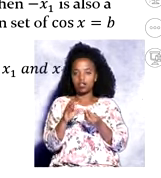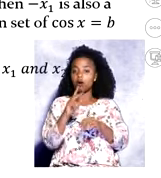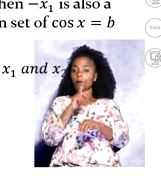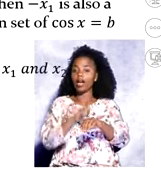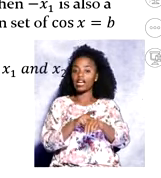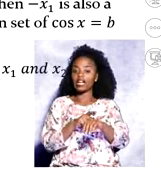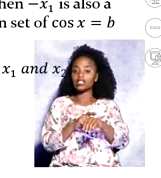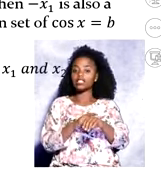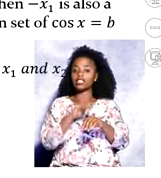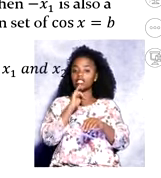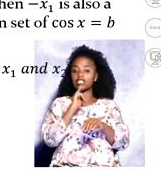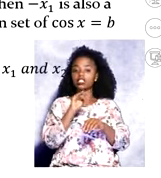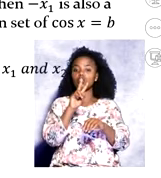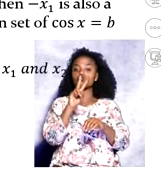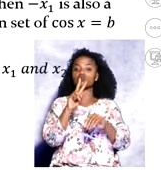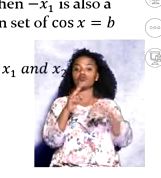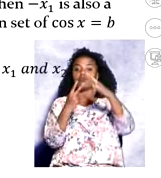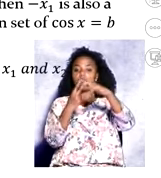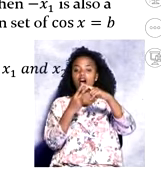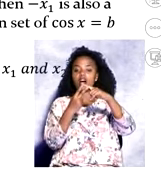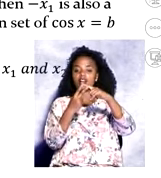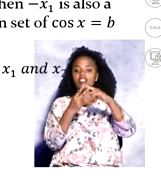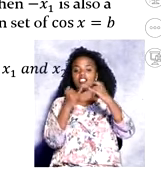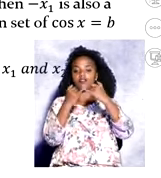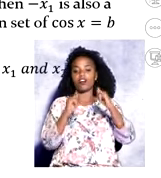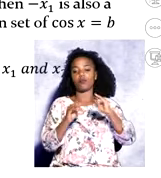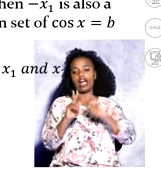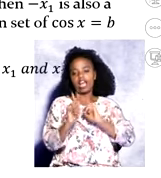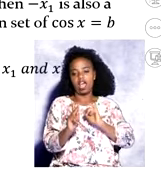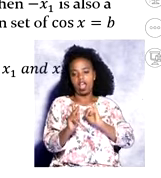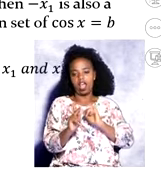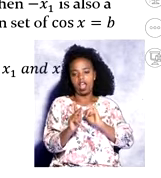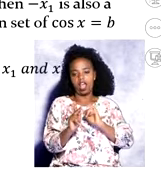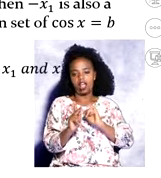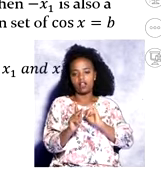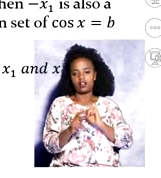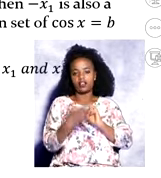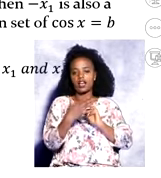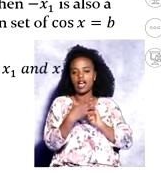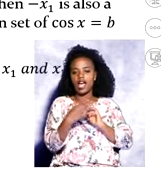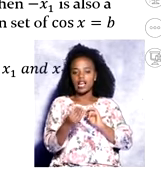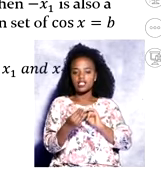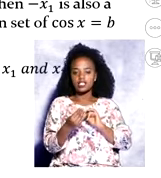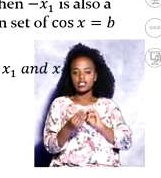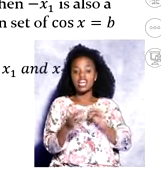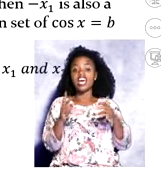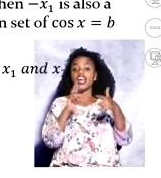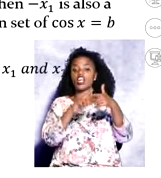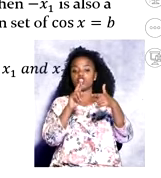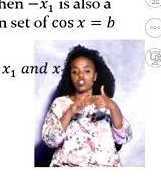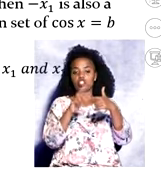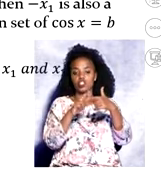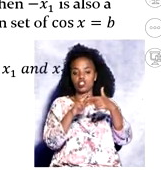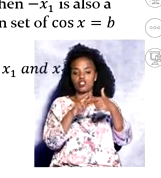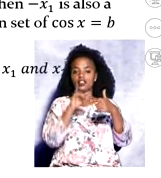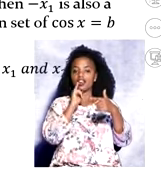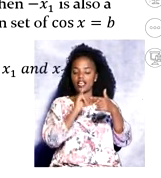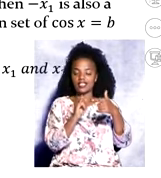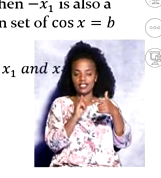it is 2 pi divided by the coefficient k, and its range